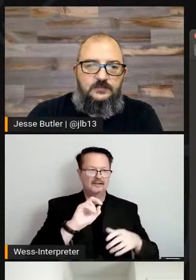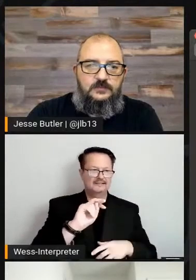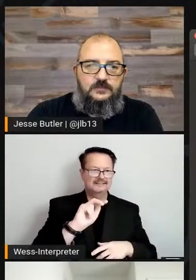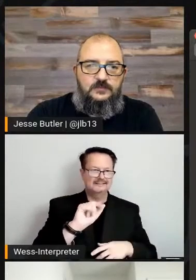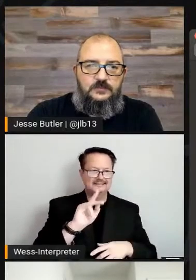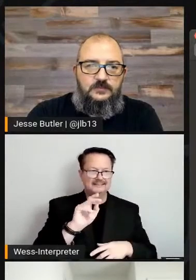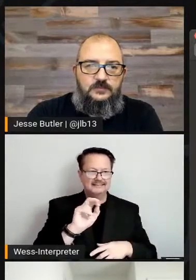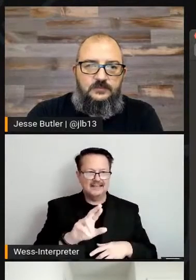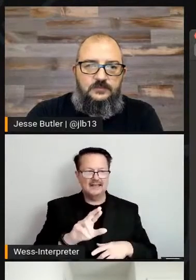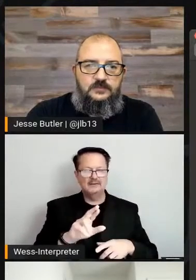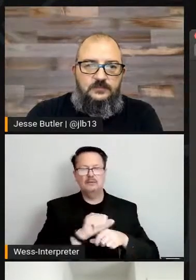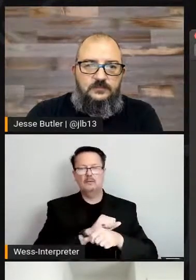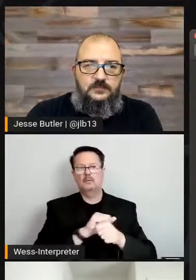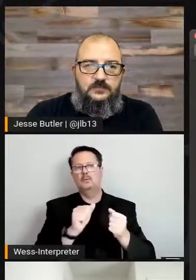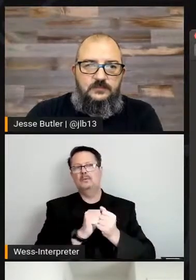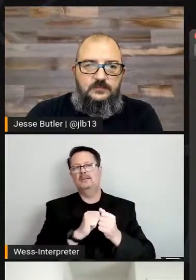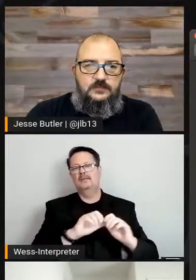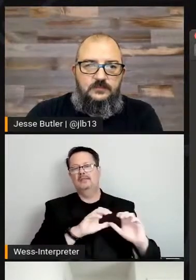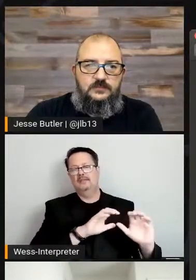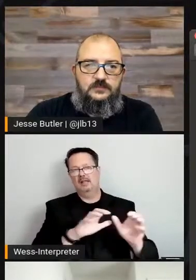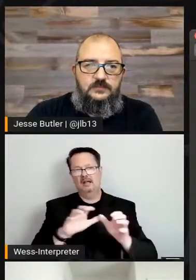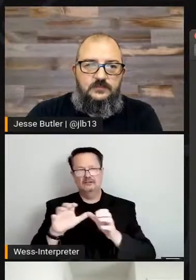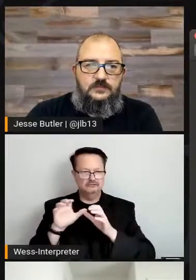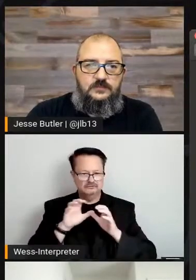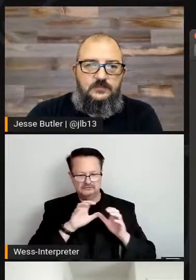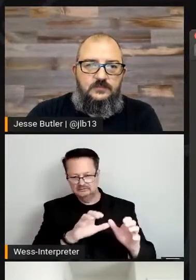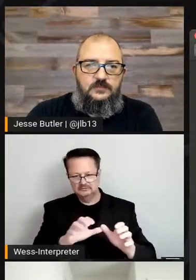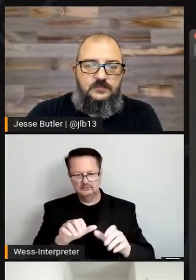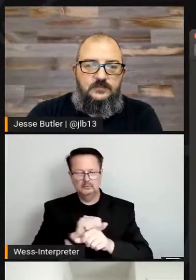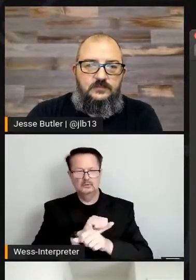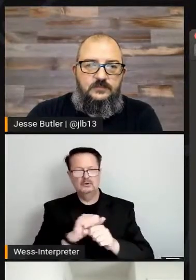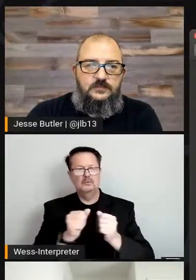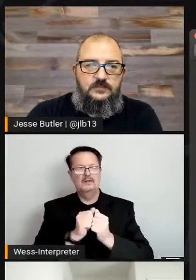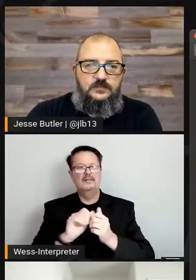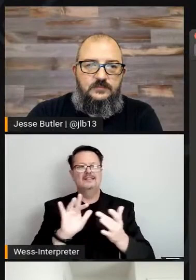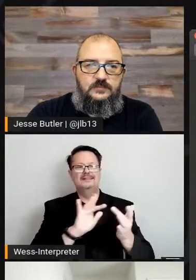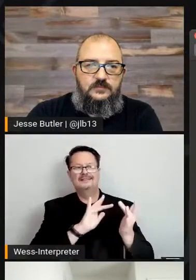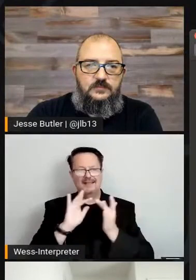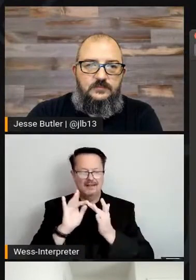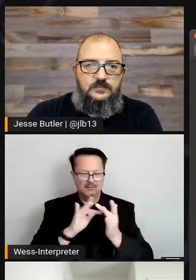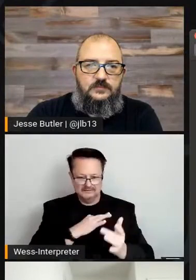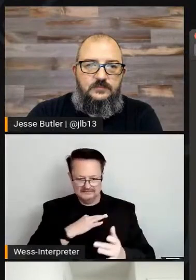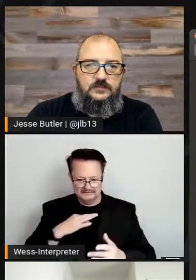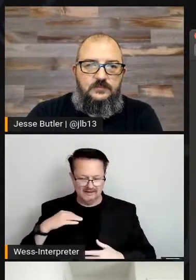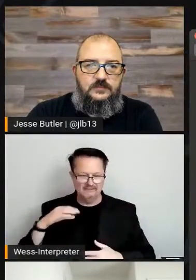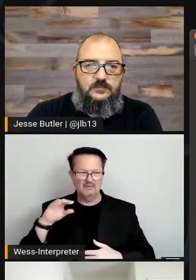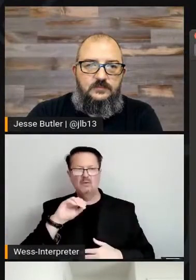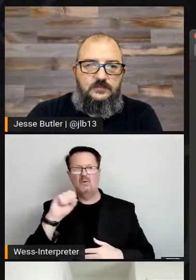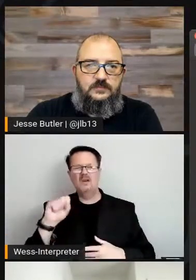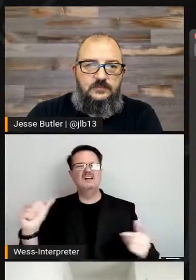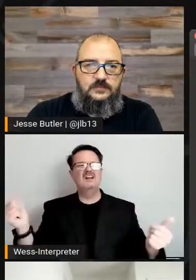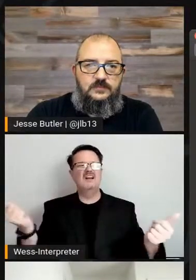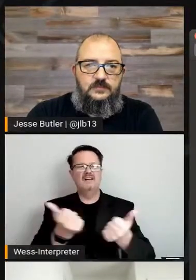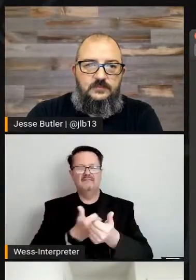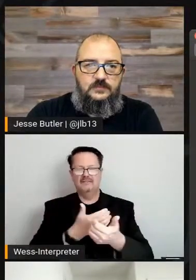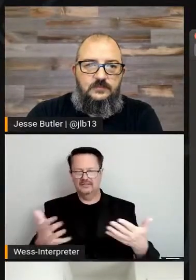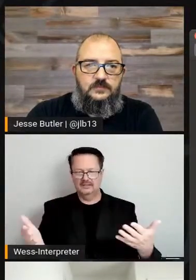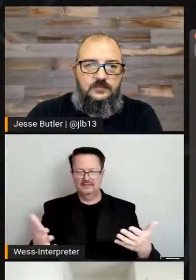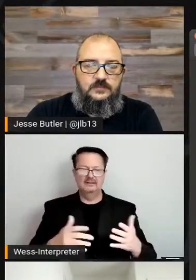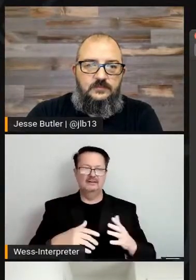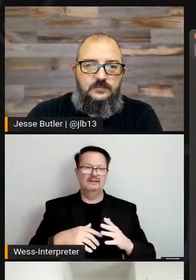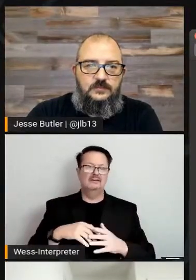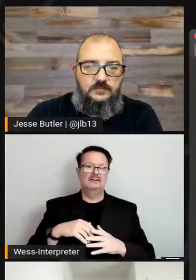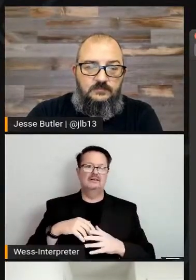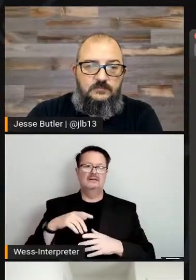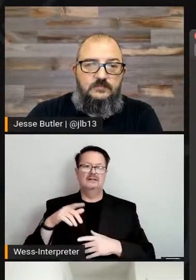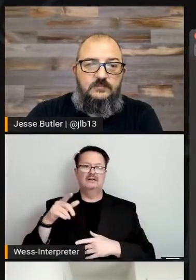containers you're working with, it's the clusters you're working with, and the network stack, the OS, everything, right? And observability enables you